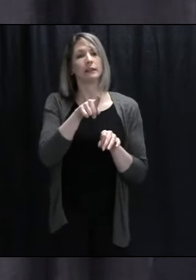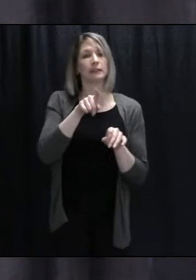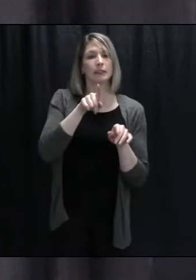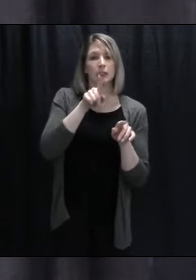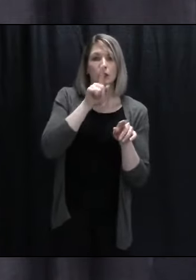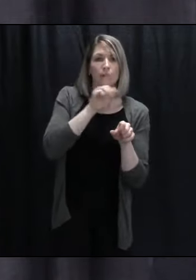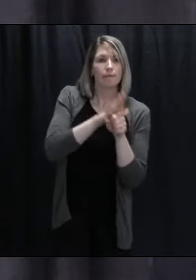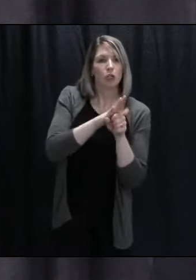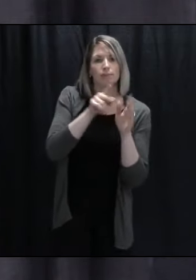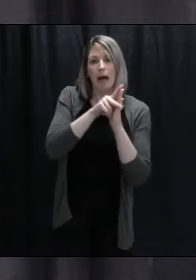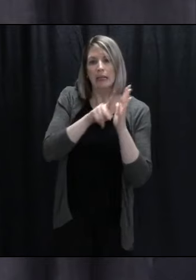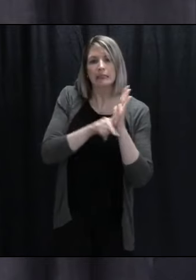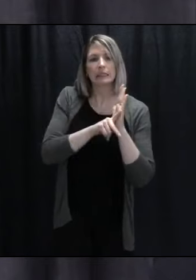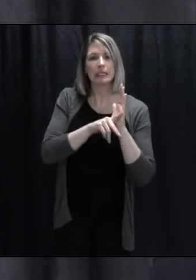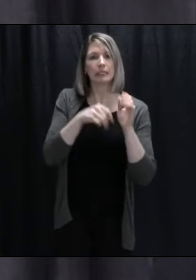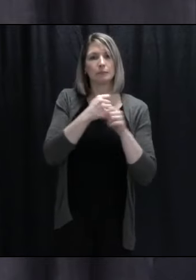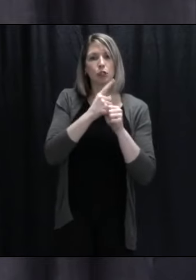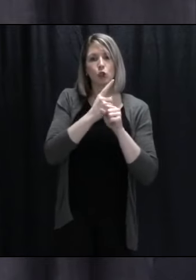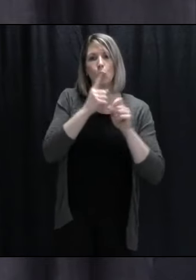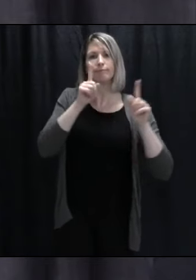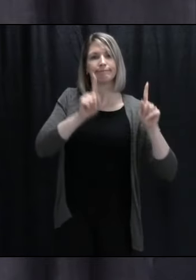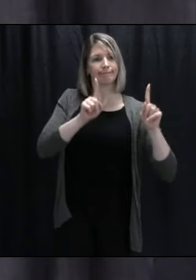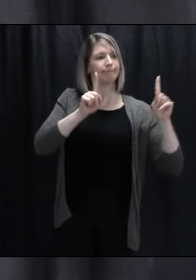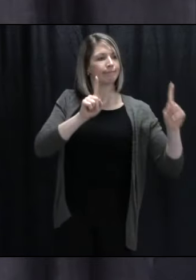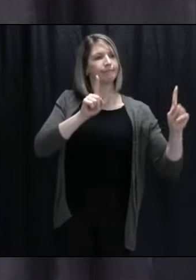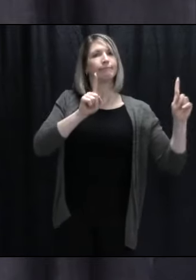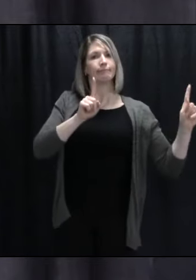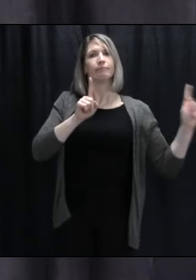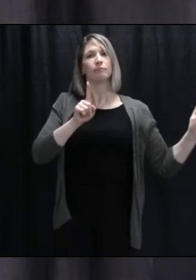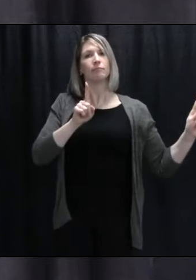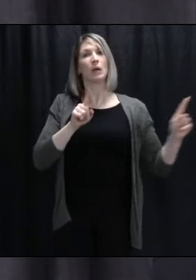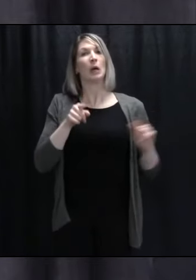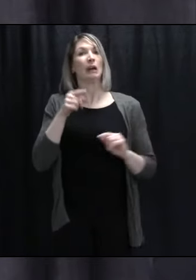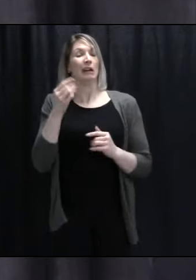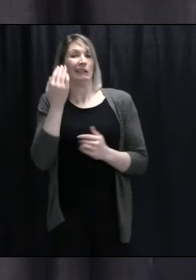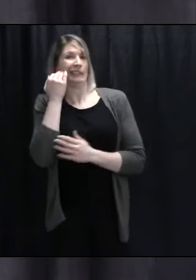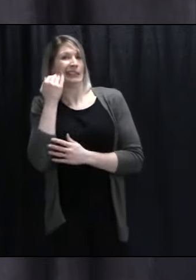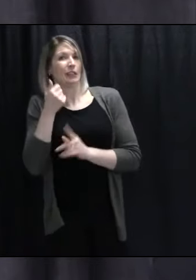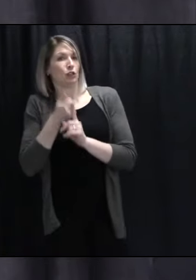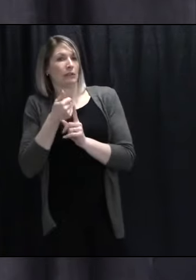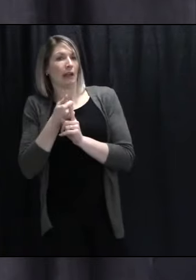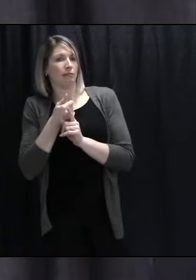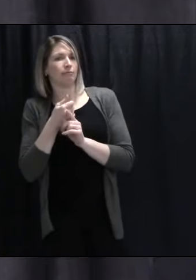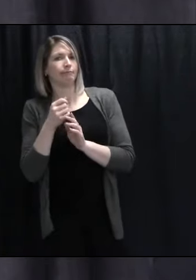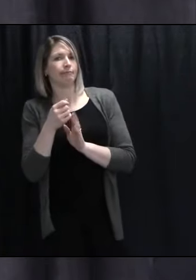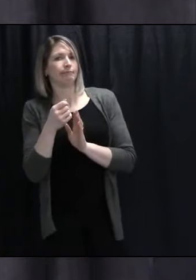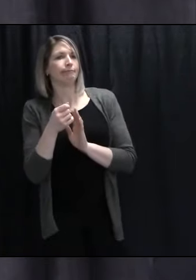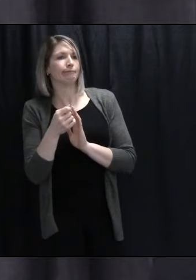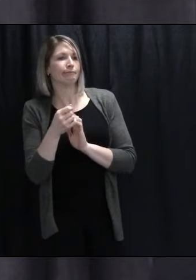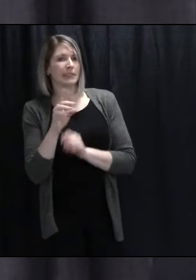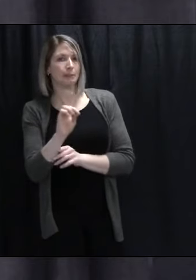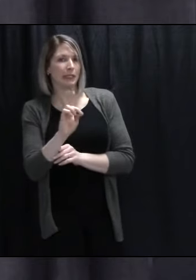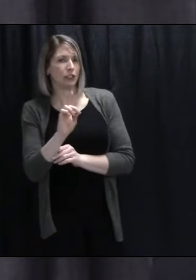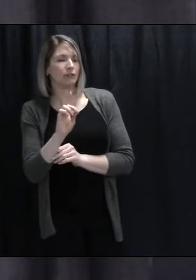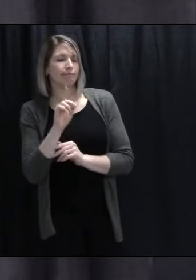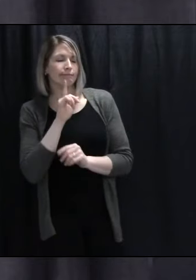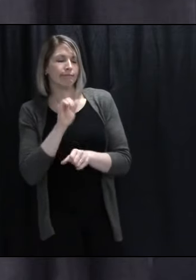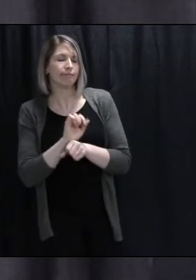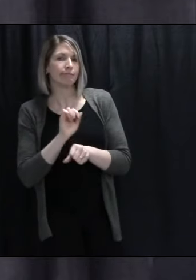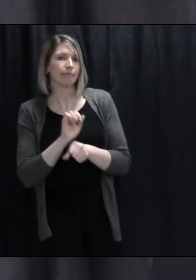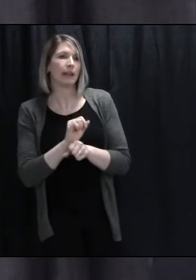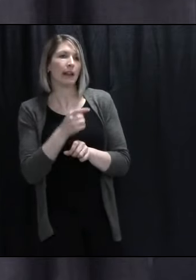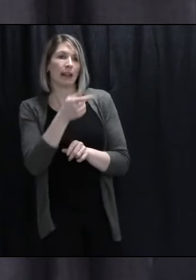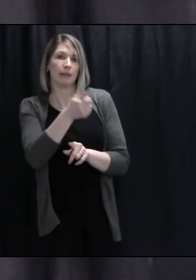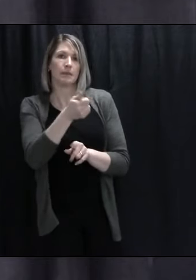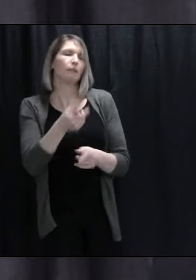And so we've seen examples. I think you just described one, you just identified one, they just recently, and they took the opportunity to